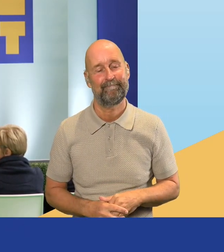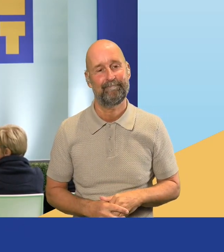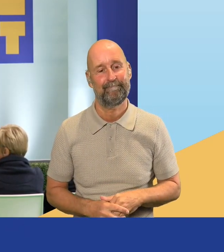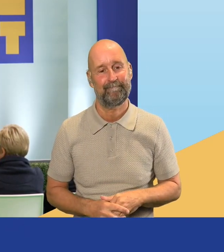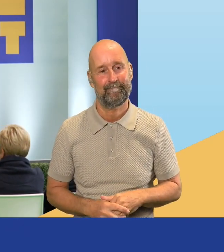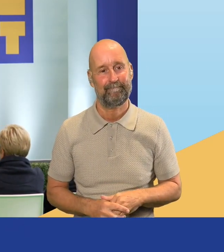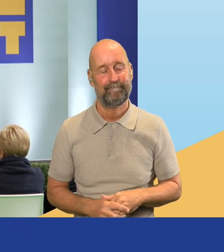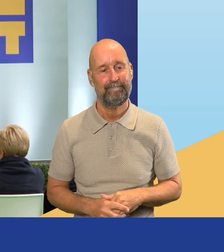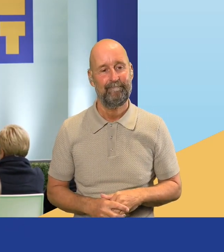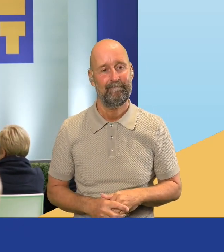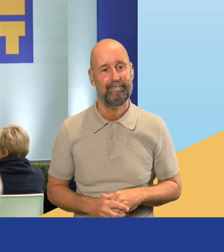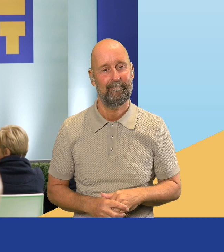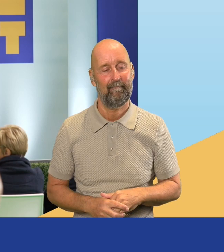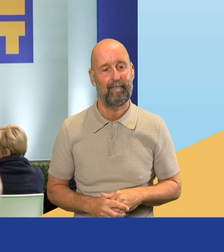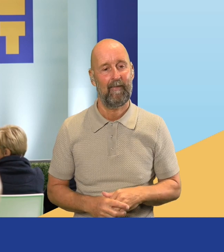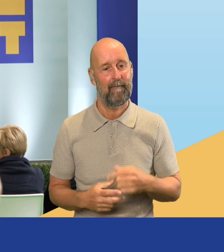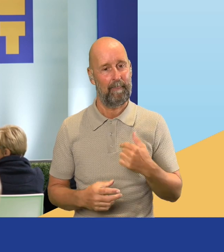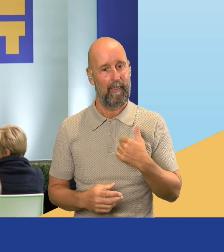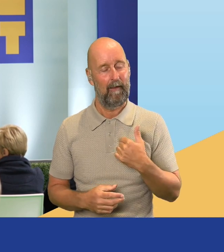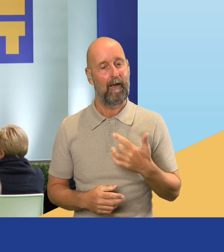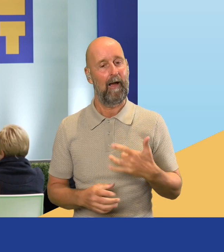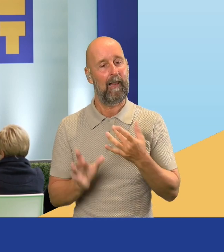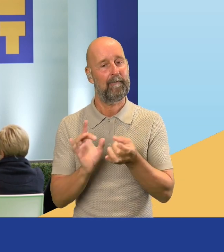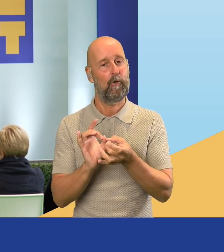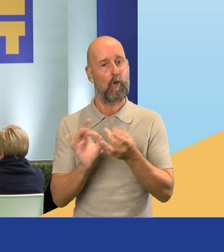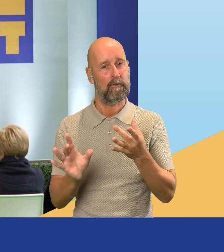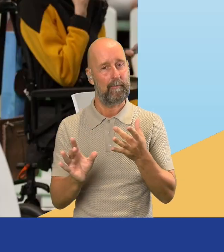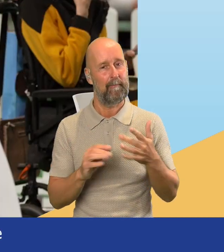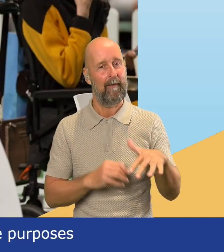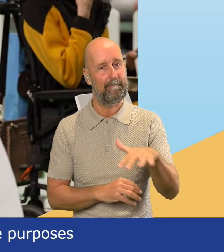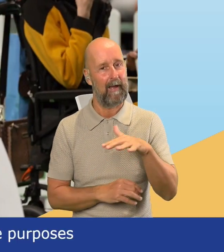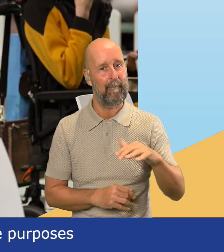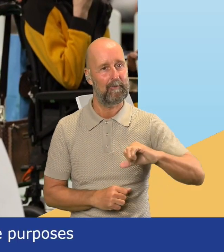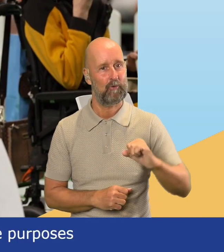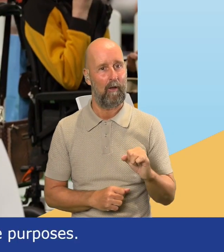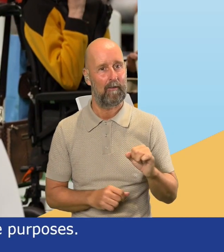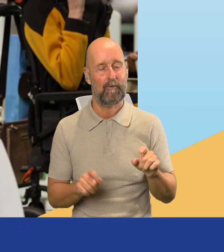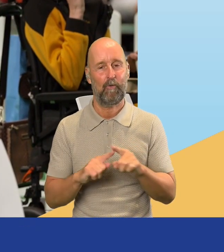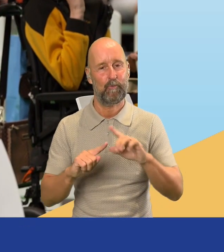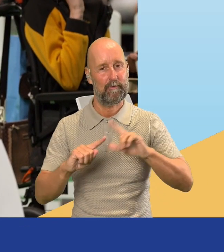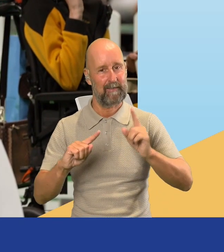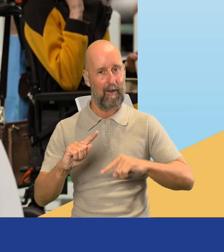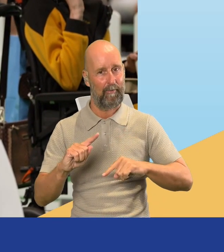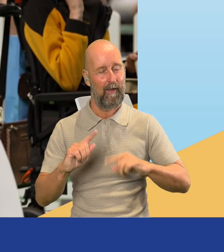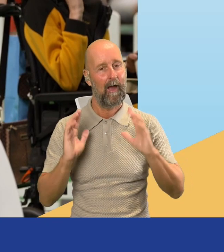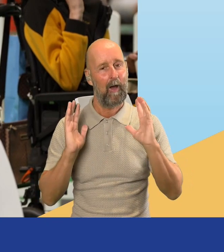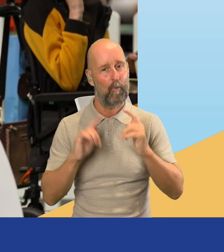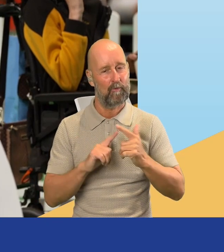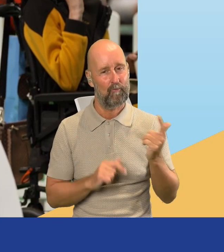I live in Nottingham, but I have family in Scotland, family down south. Now I would be worried about